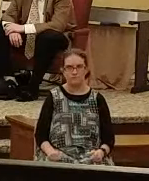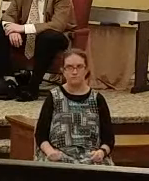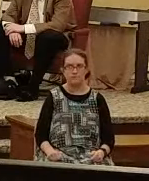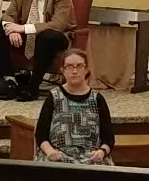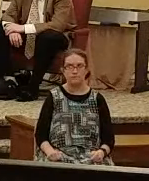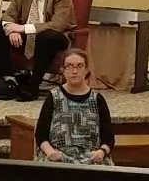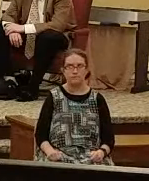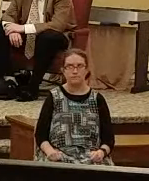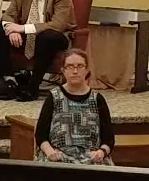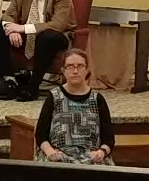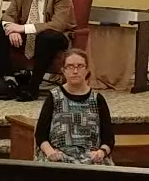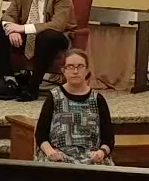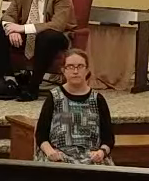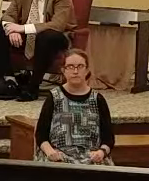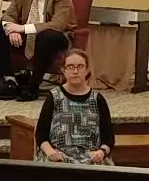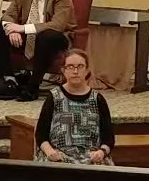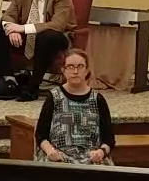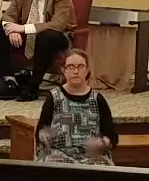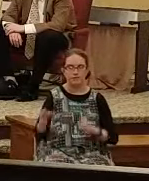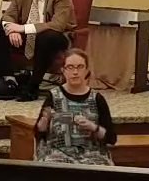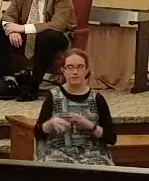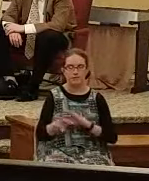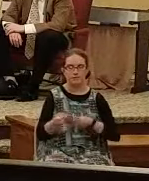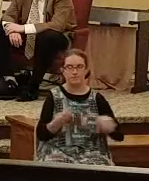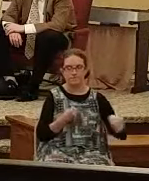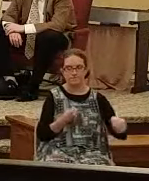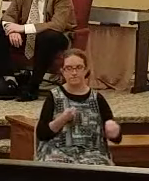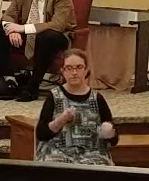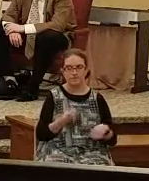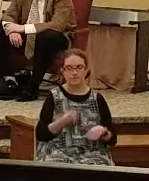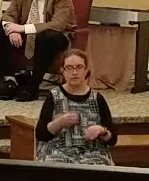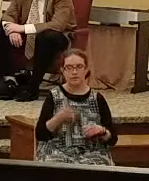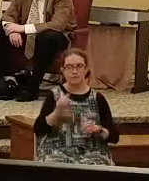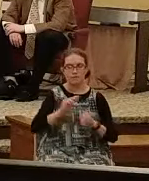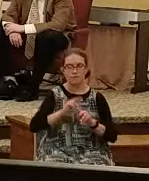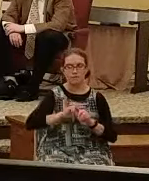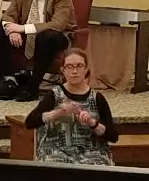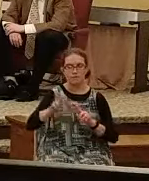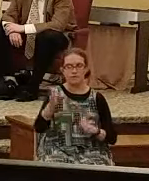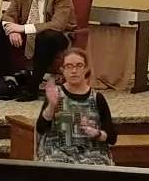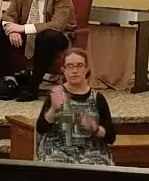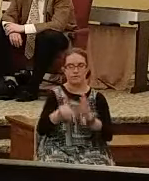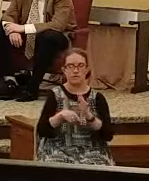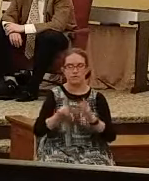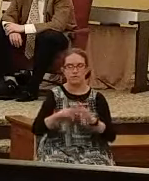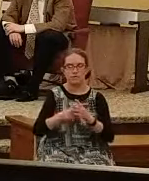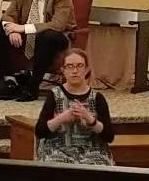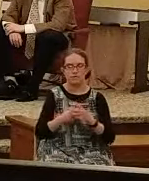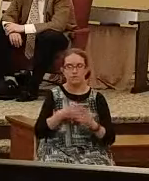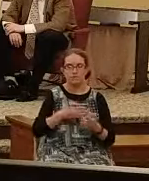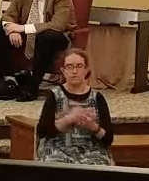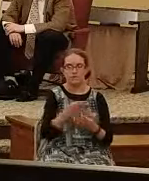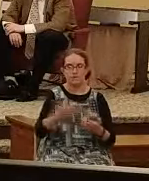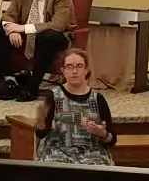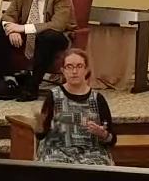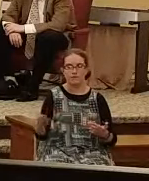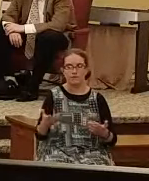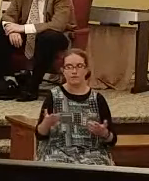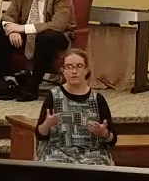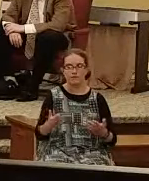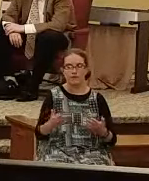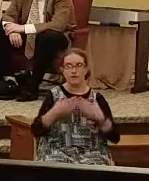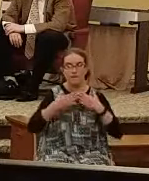Well, he got away with that, and so a few months later, there was something about the thrill of it,